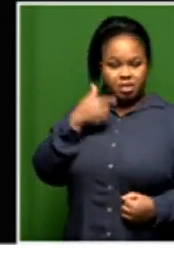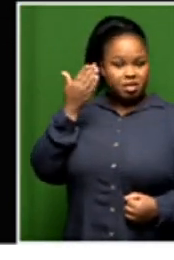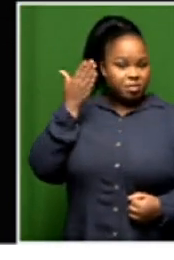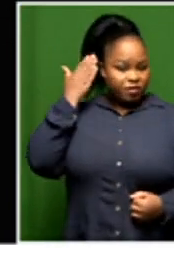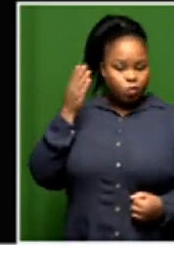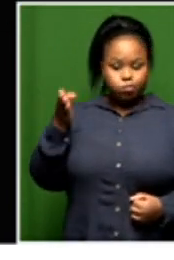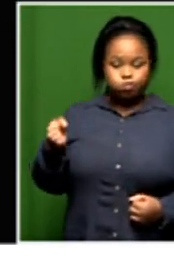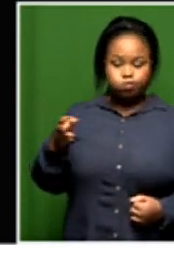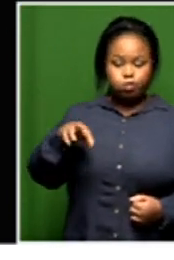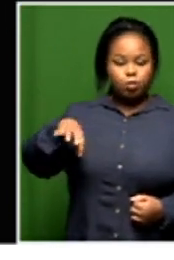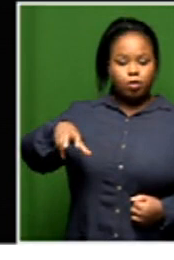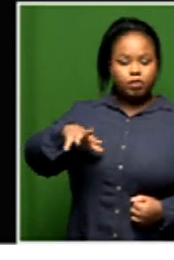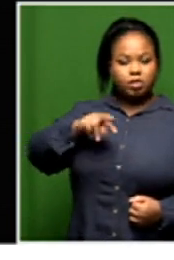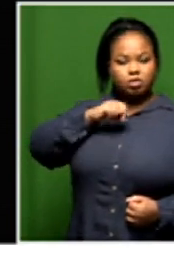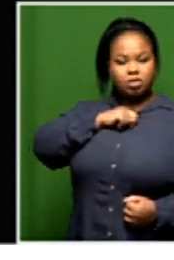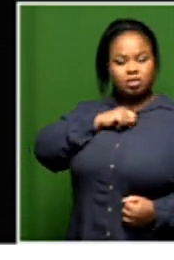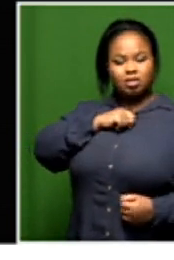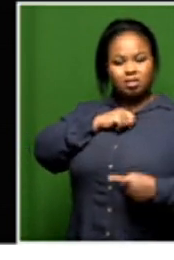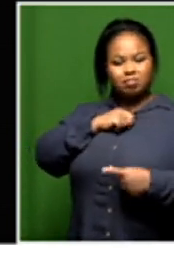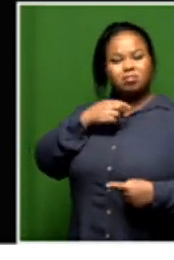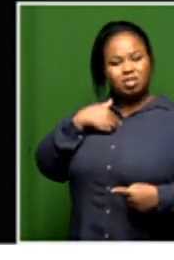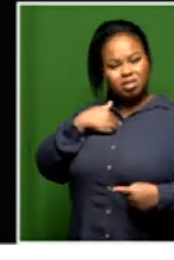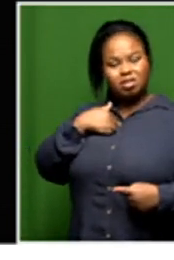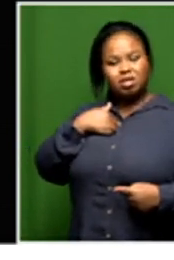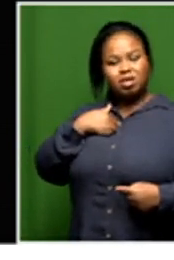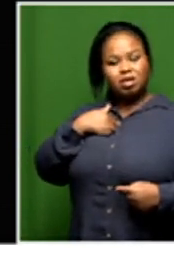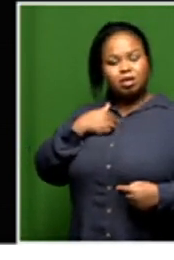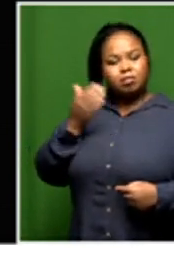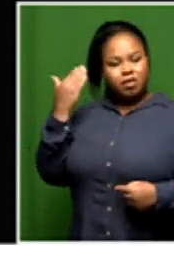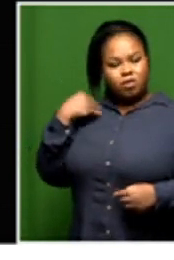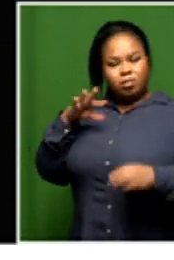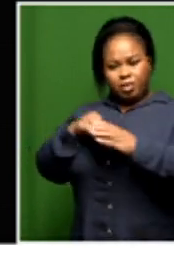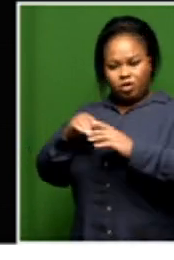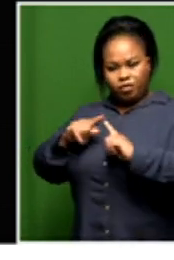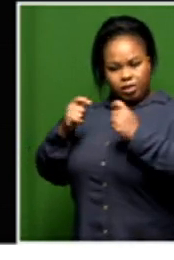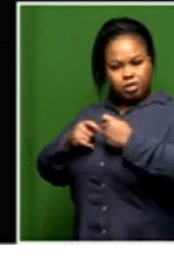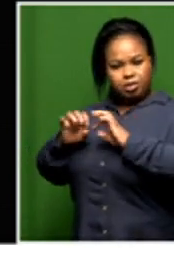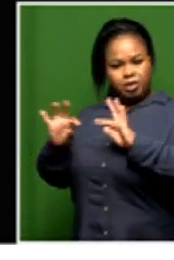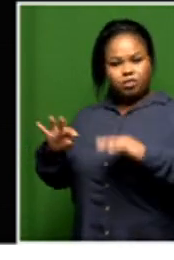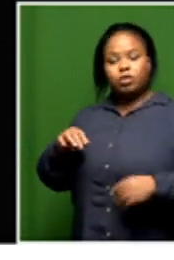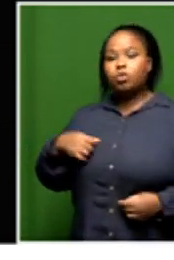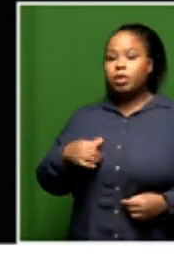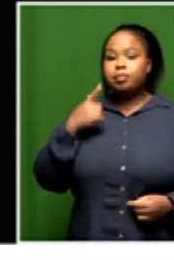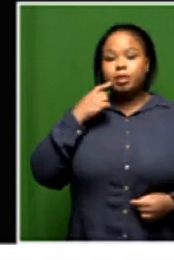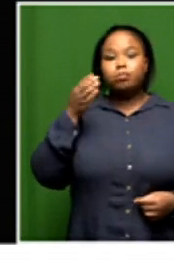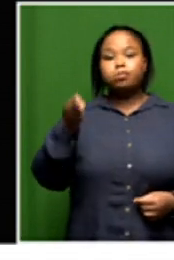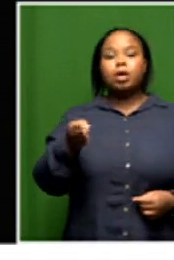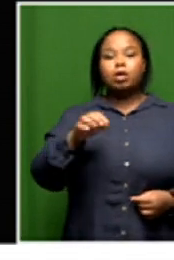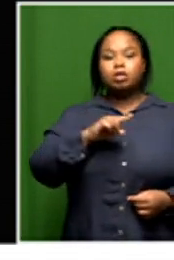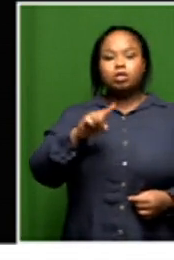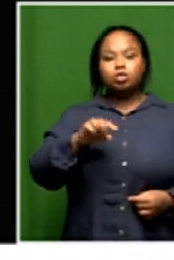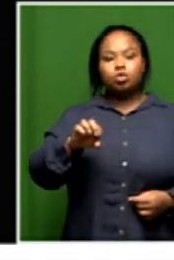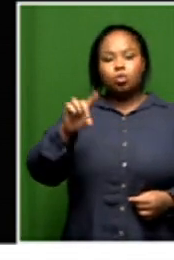Natal, I've been part of some of those promotion panels. And when I testified at the Zondo Commission of Inquiry,